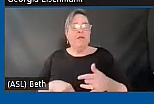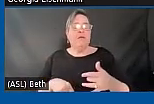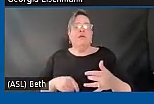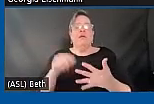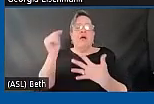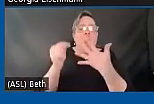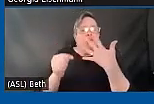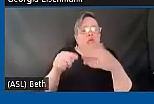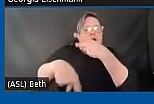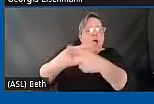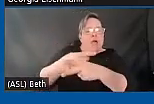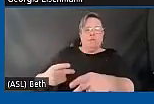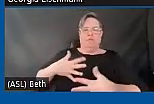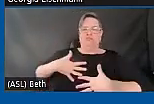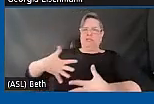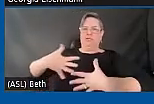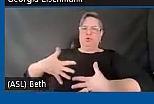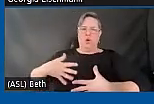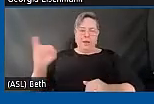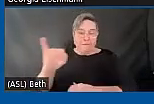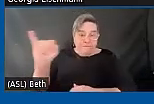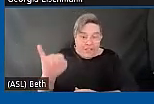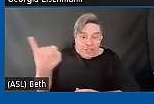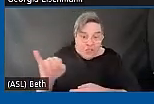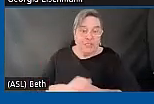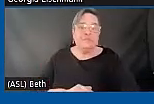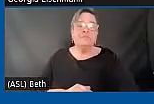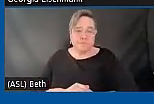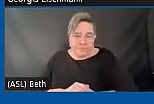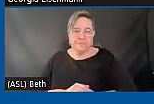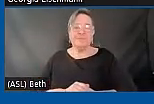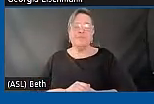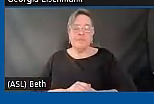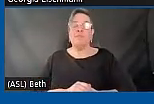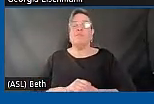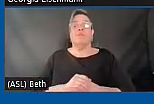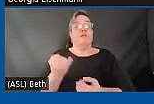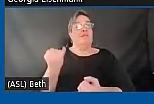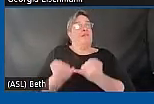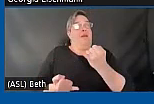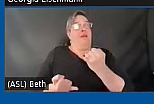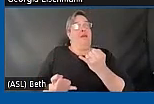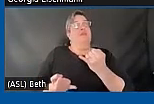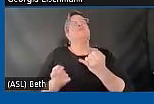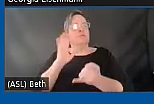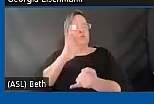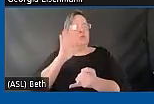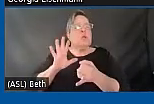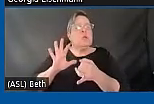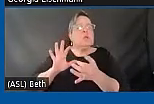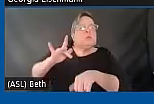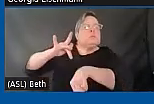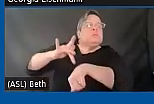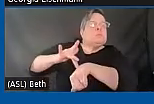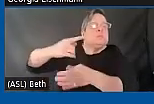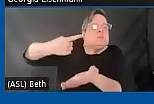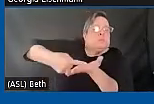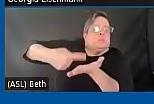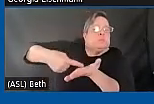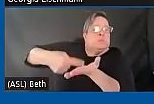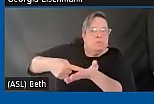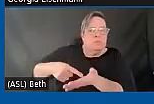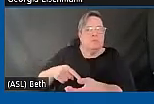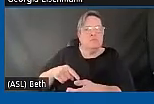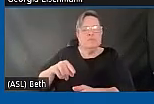And finally, we will spend a little bit of time speaking about the